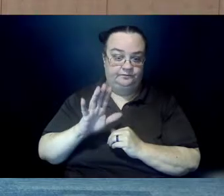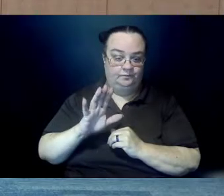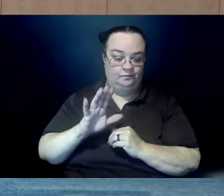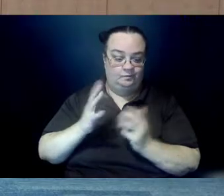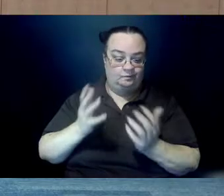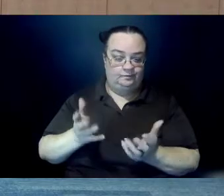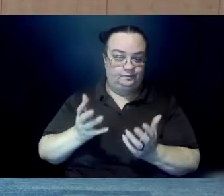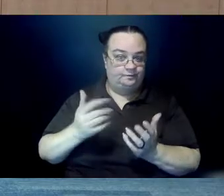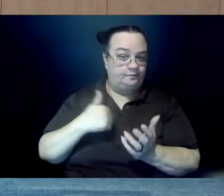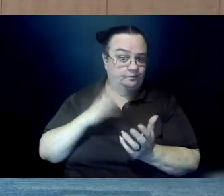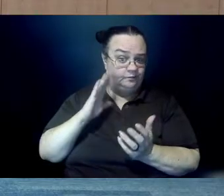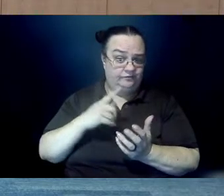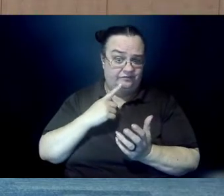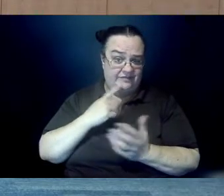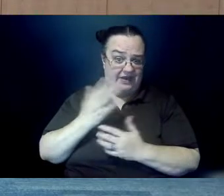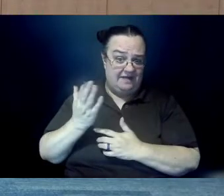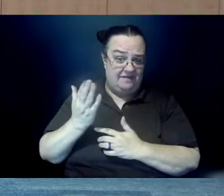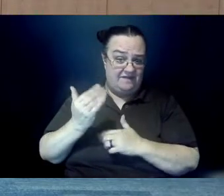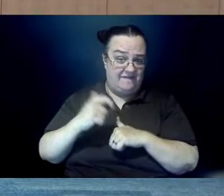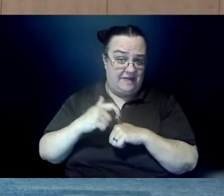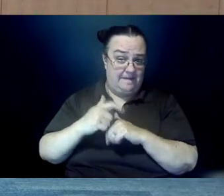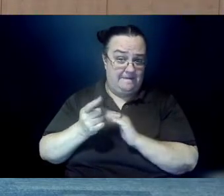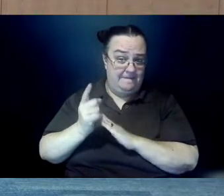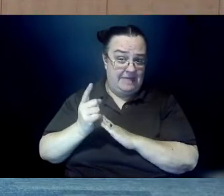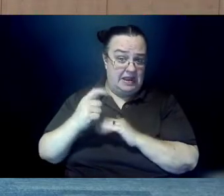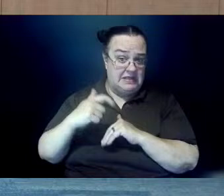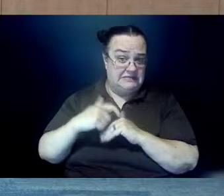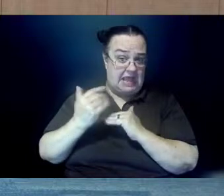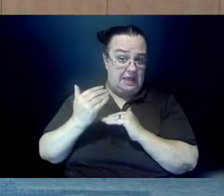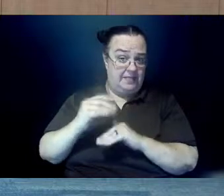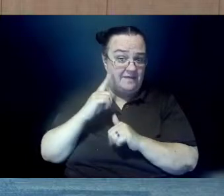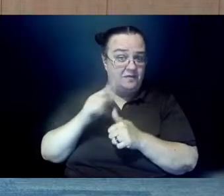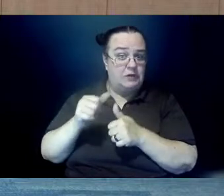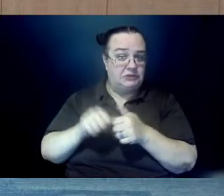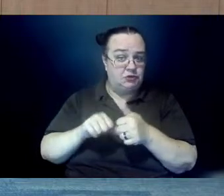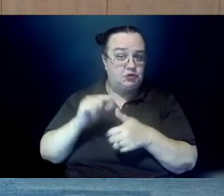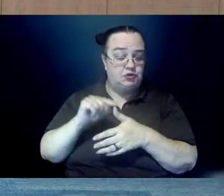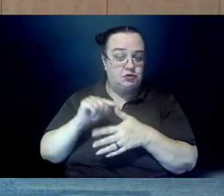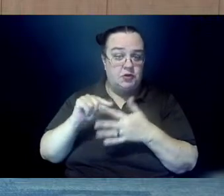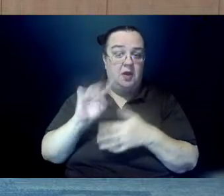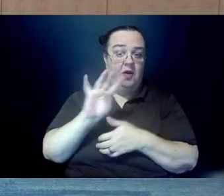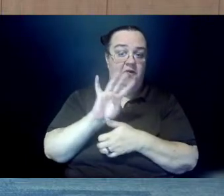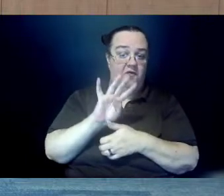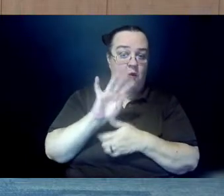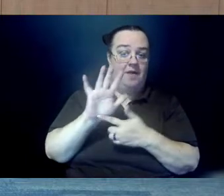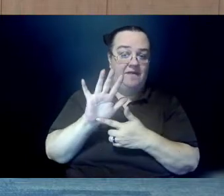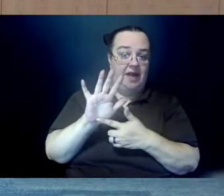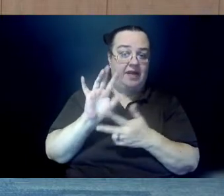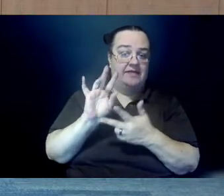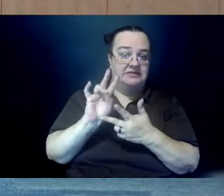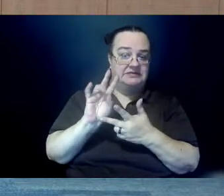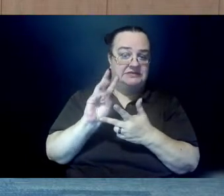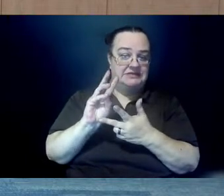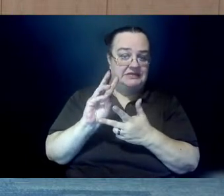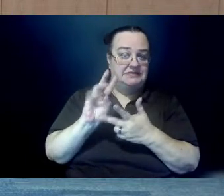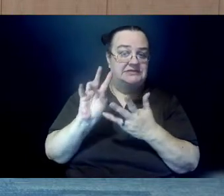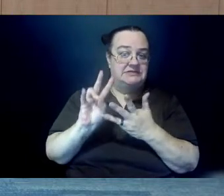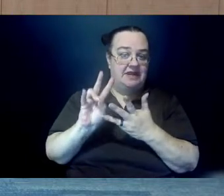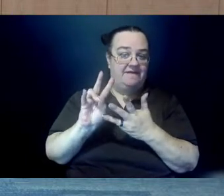I'm going to say 15-minute time limit for each of the items 4, 5, 6, 7, 8, and 9.